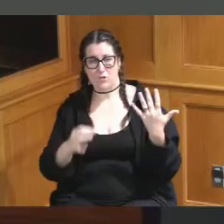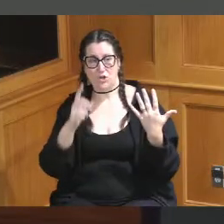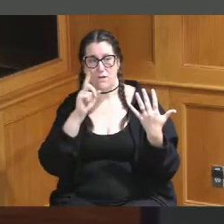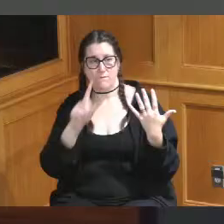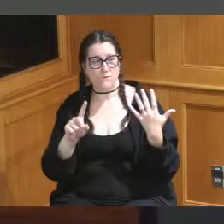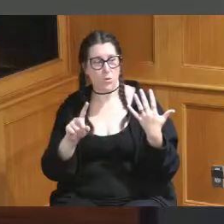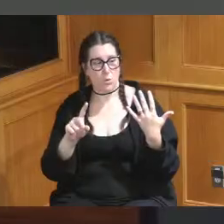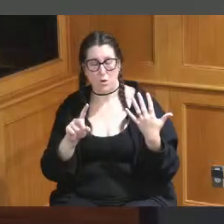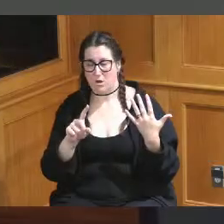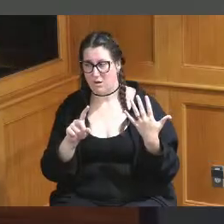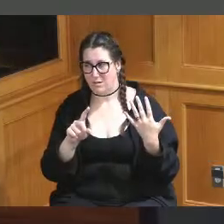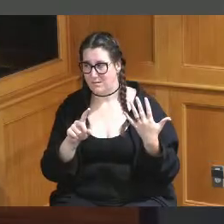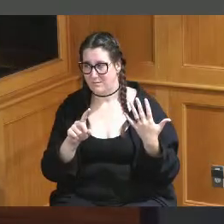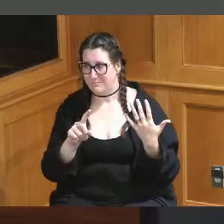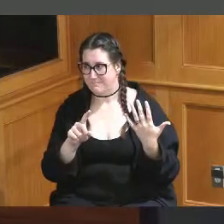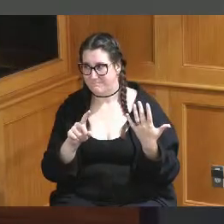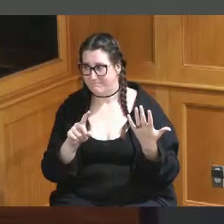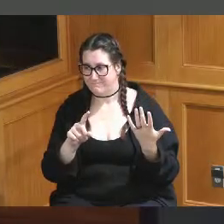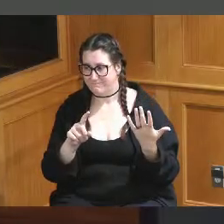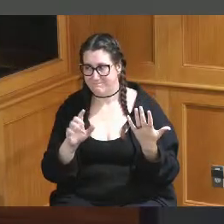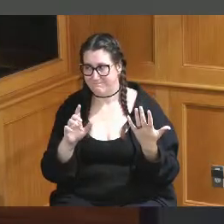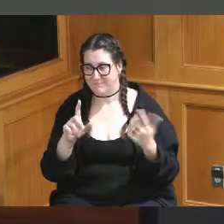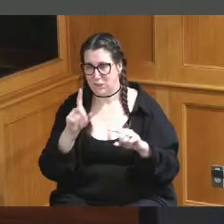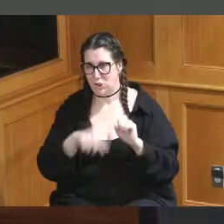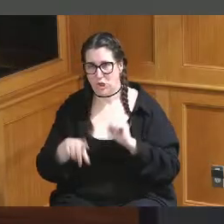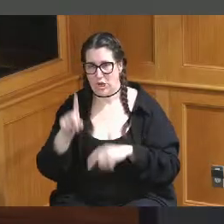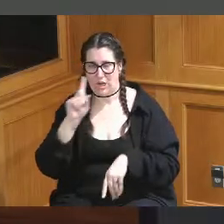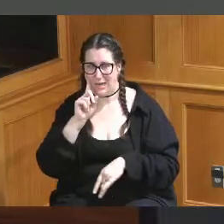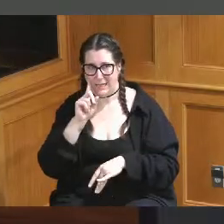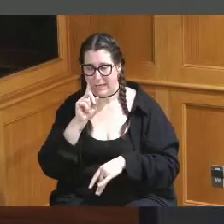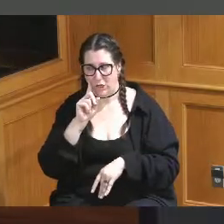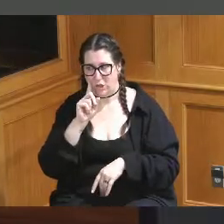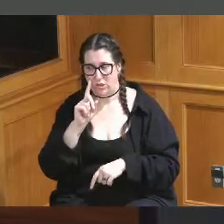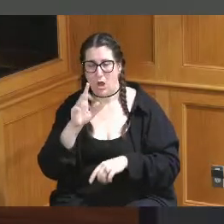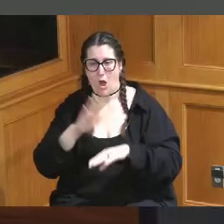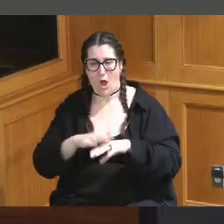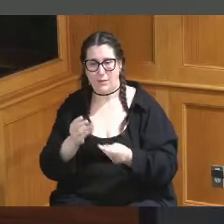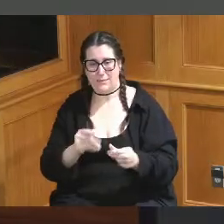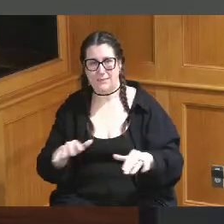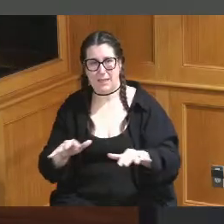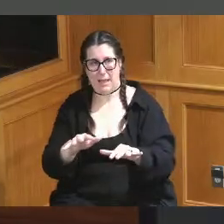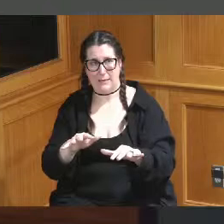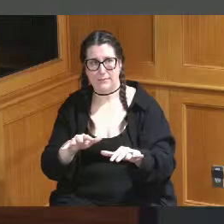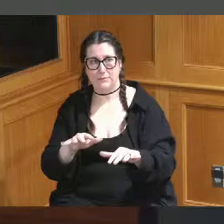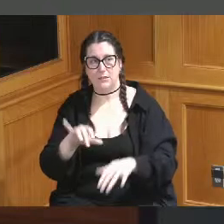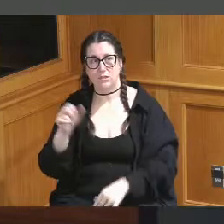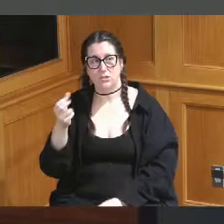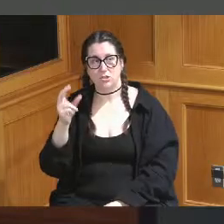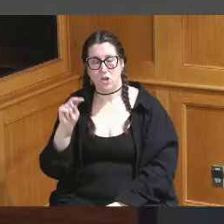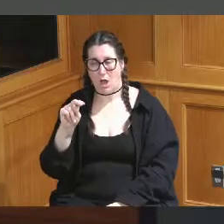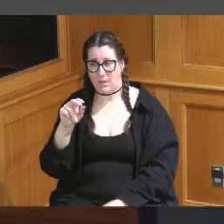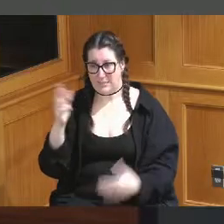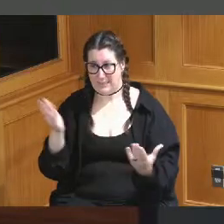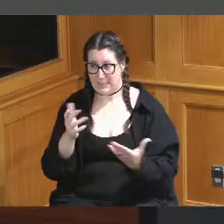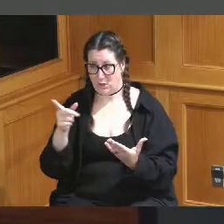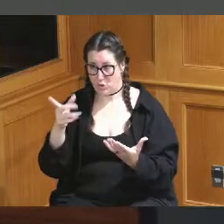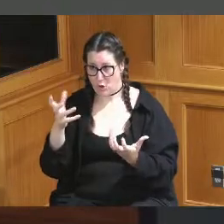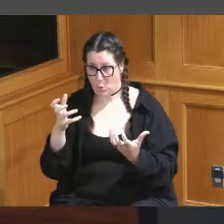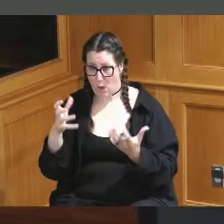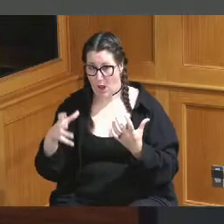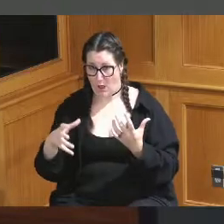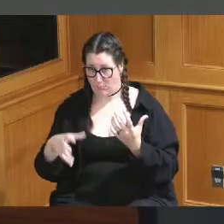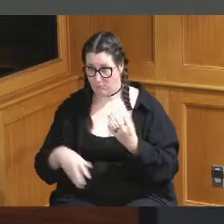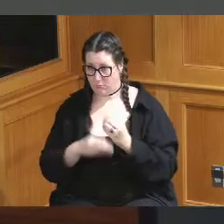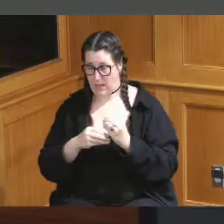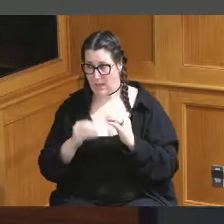later purchase, just associated with a different area on the site. John is here. John, can you want to just give a little bit